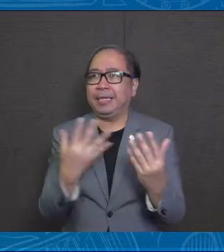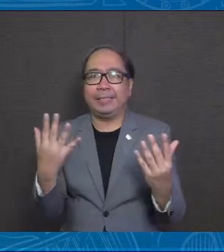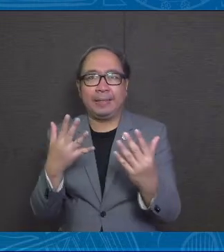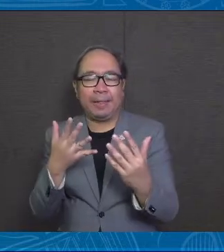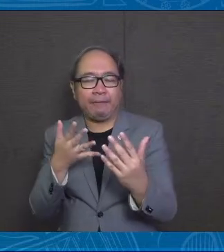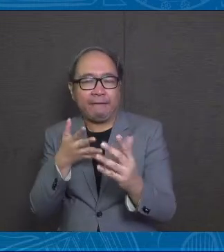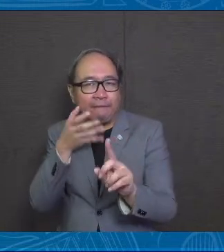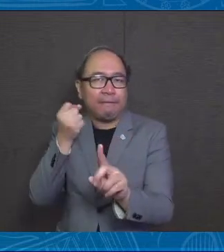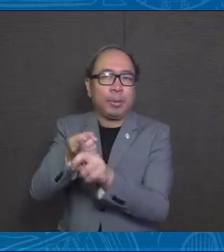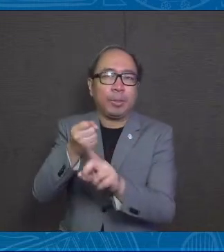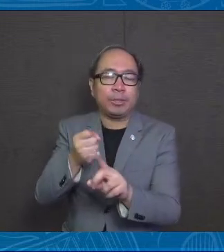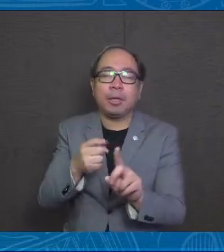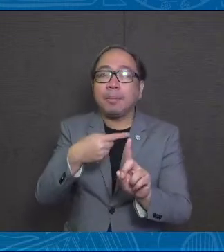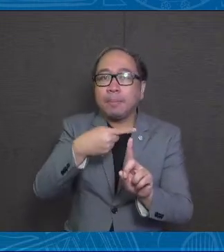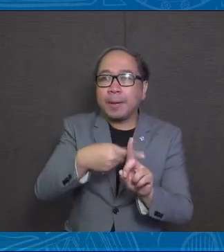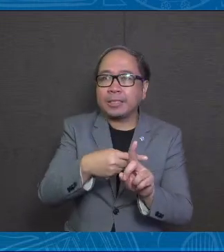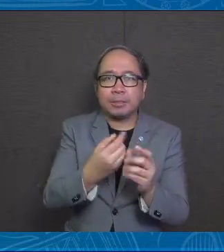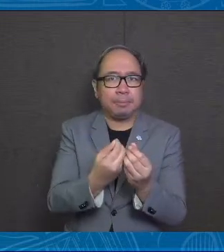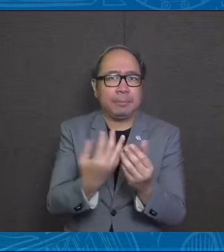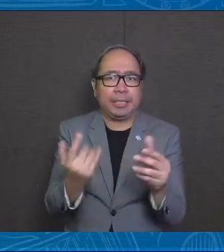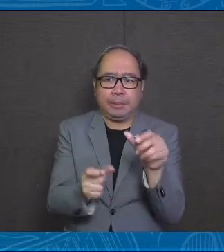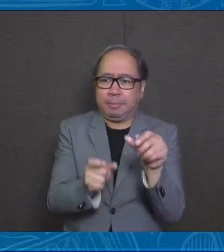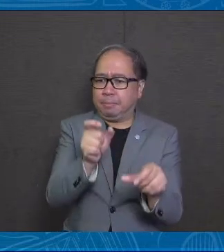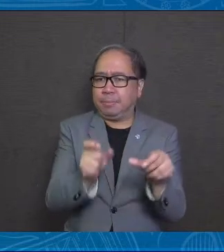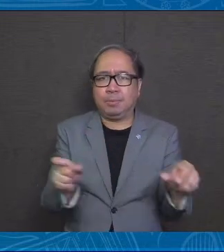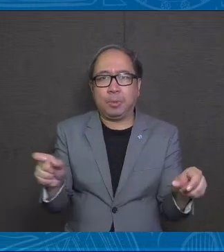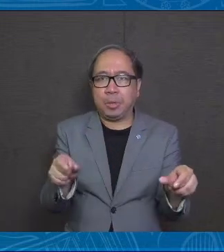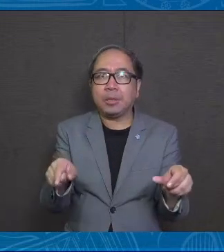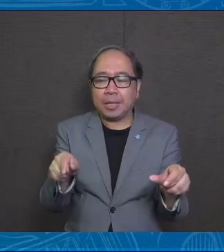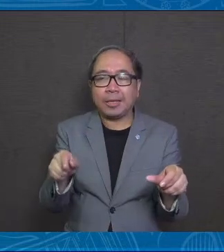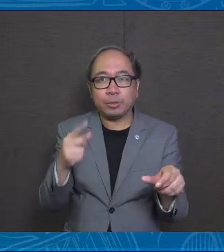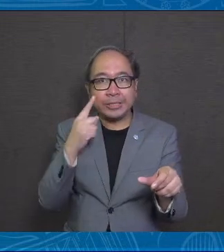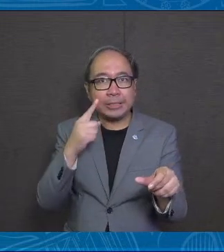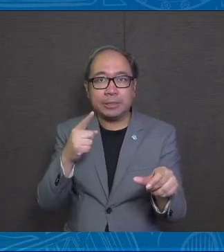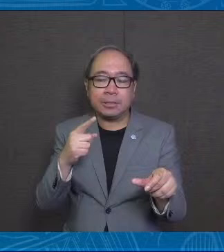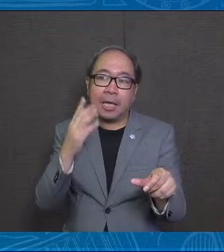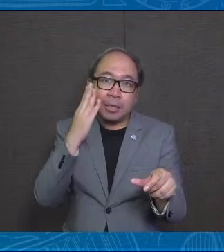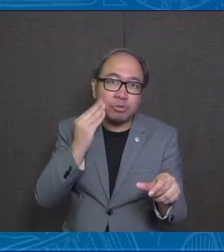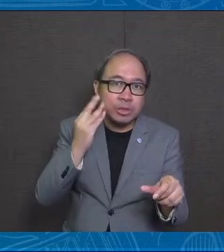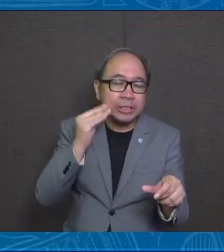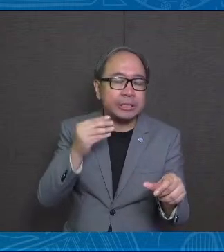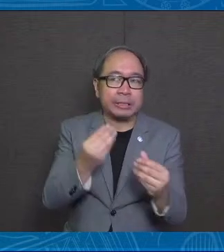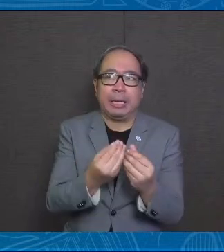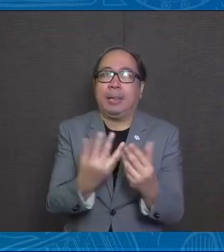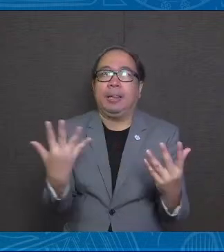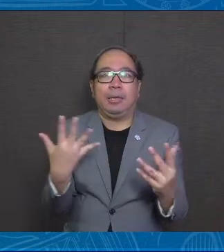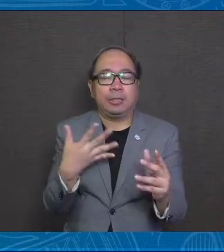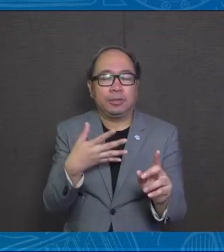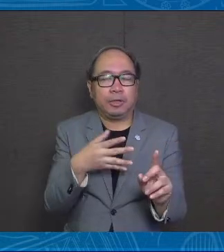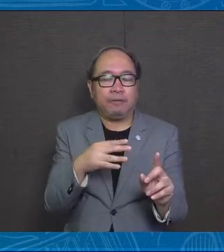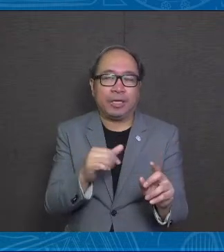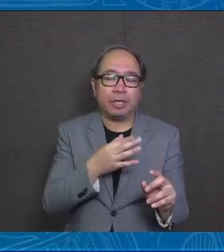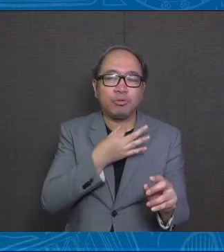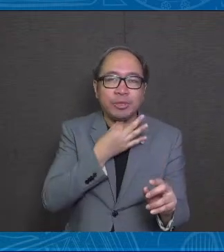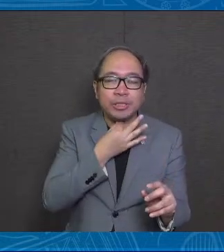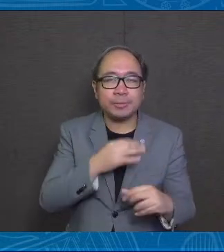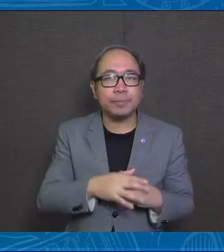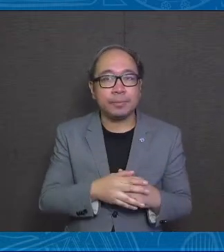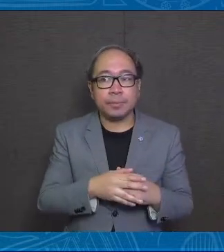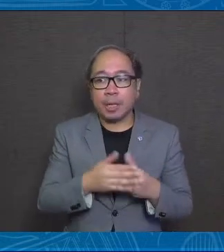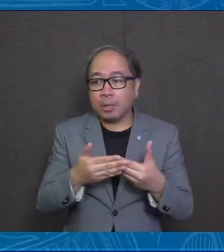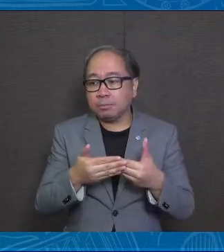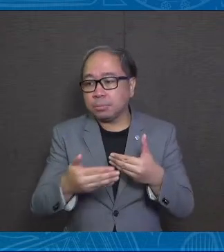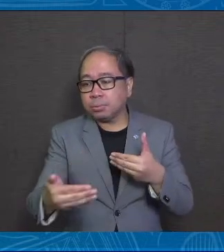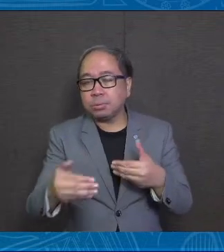the number of people that are exposed to these kind of risks. And as we move towards 2030